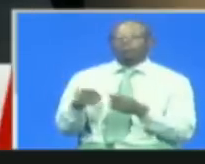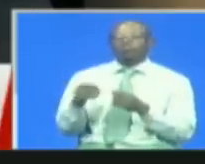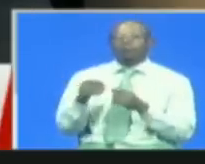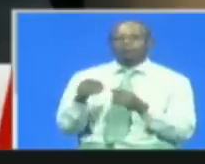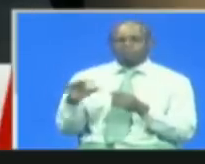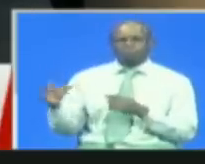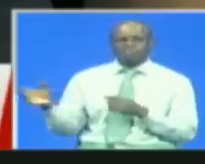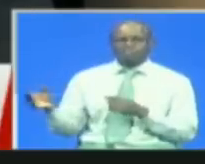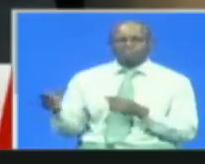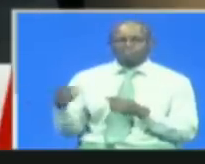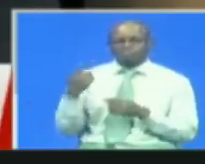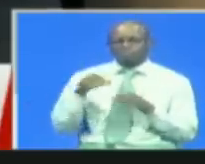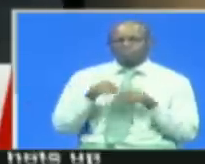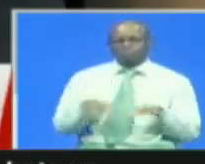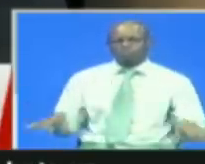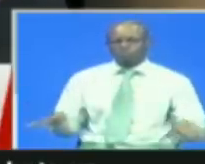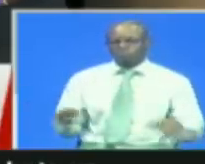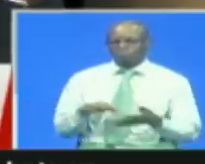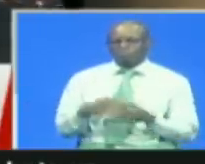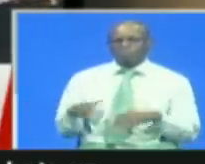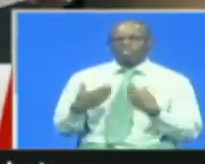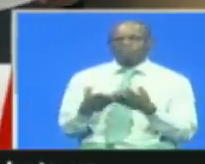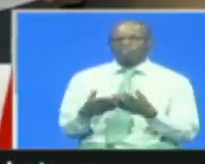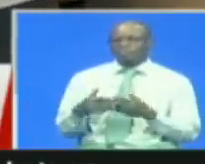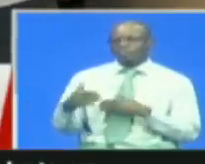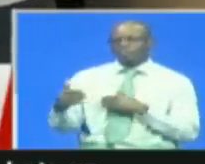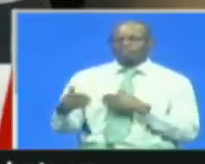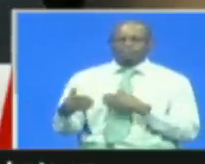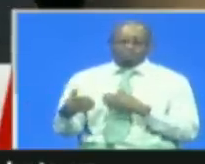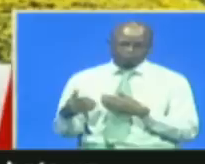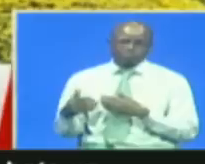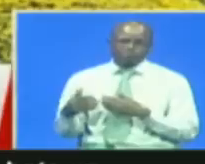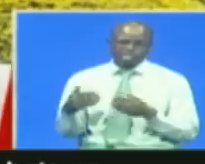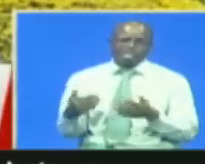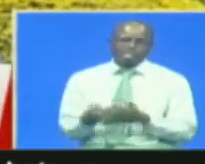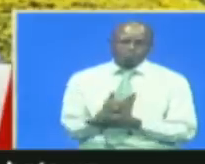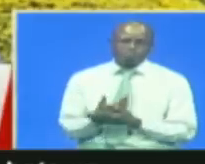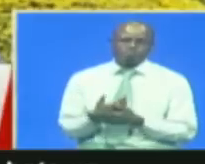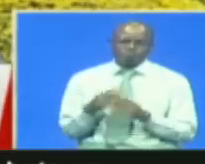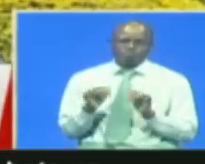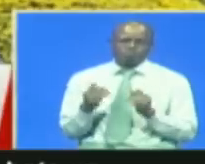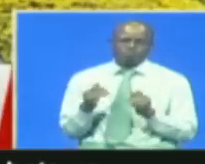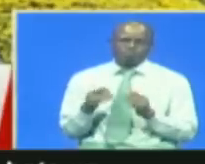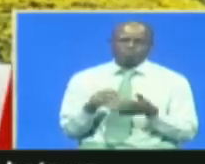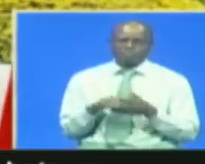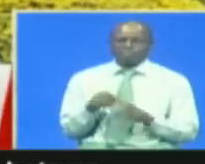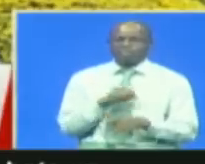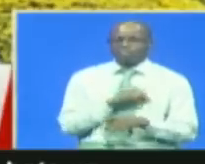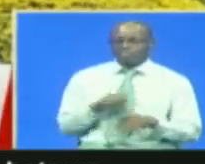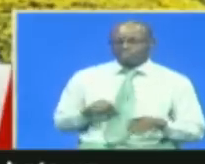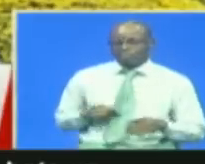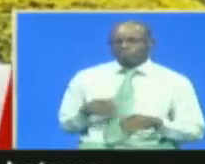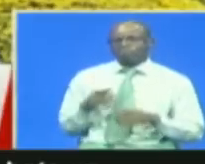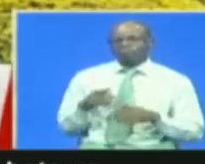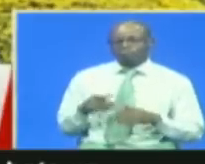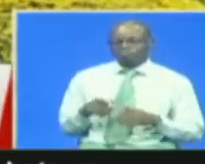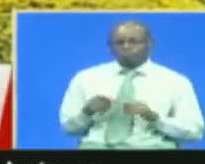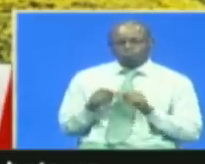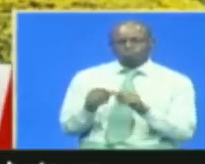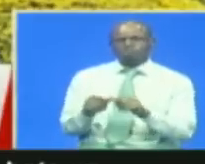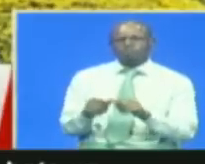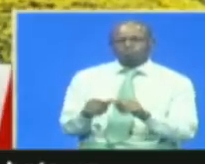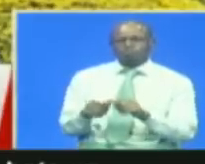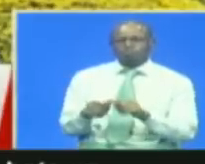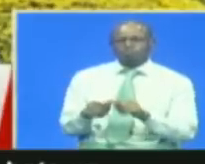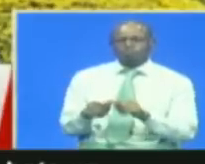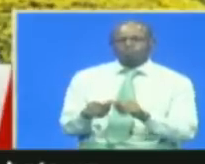Kennedy Murethi gives us the latest on this ensuing battle. The Senate is escalating the feud between them and the National